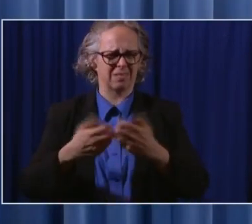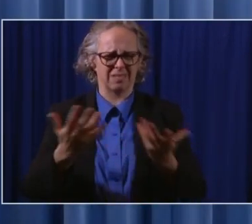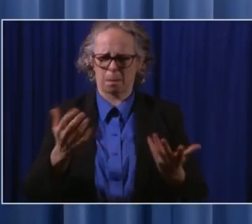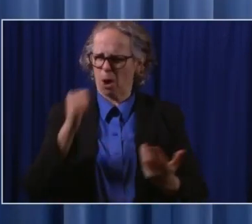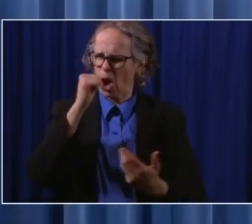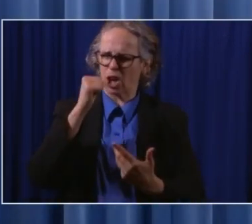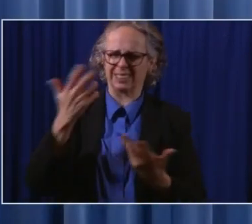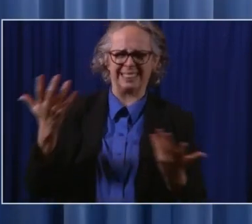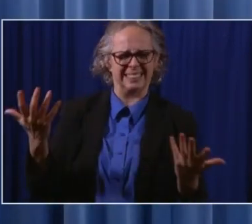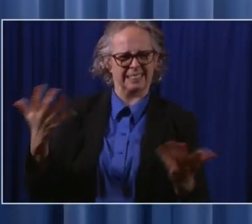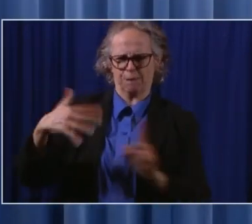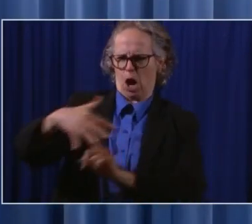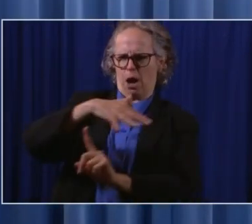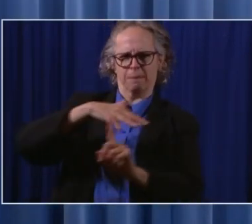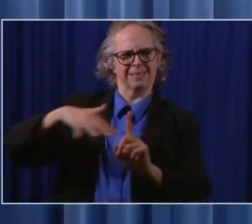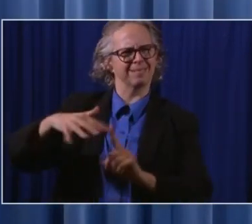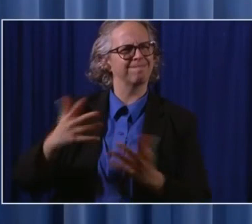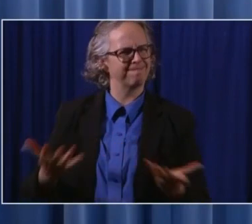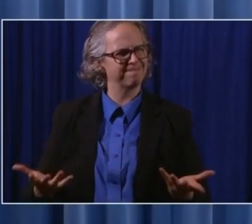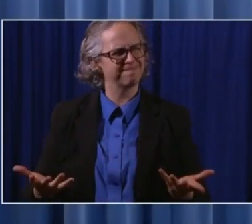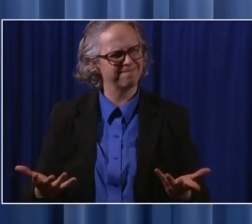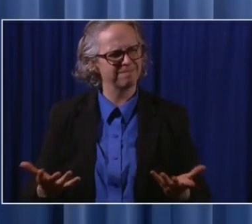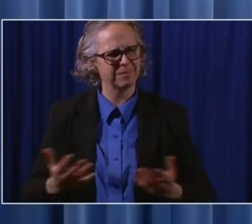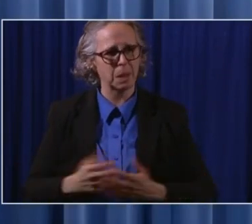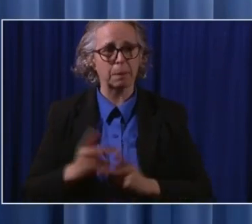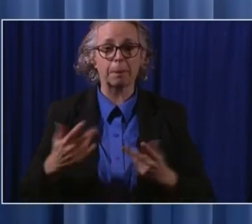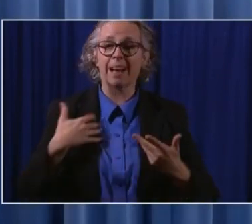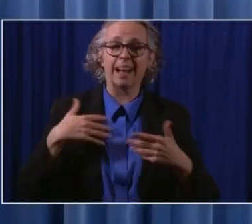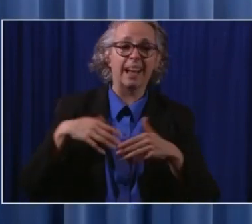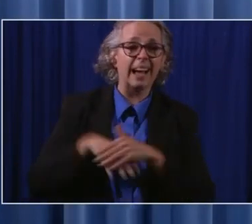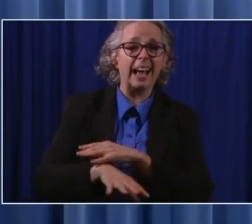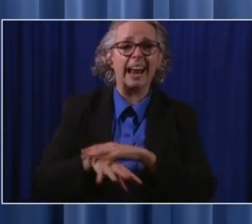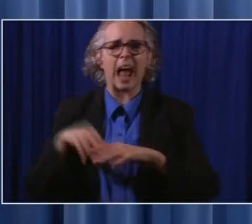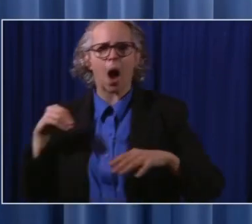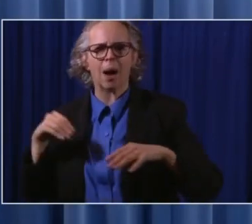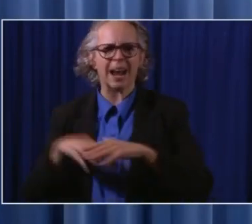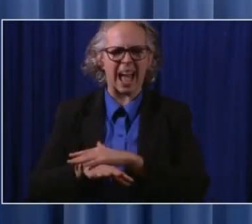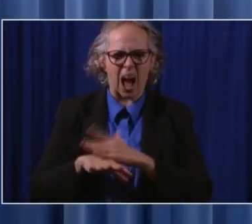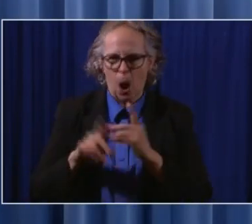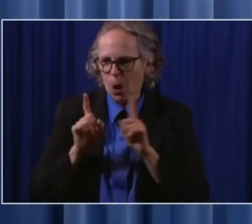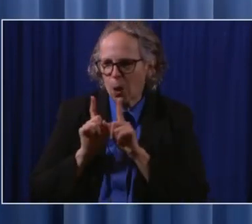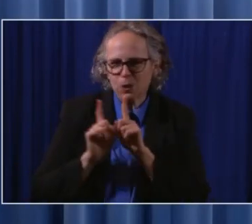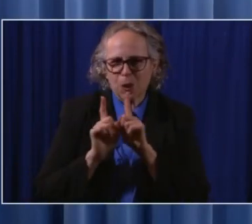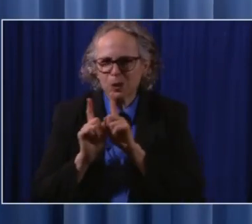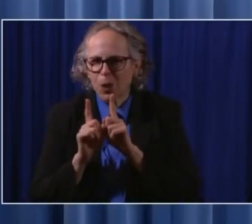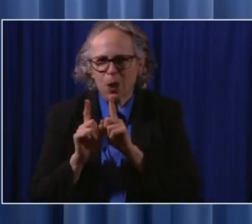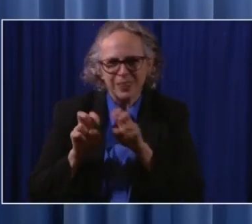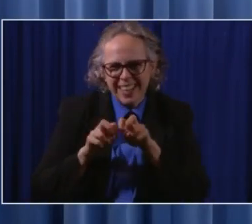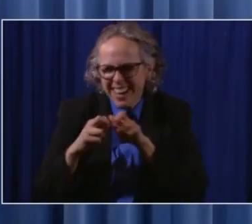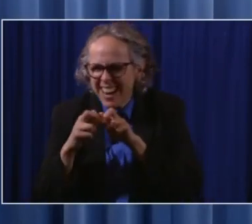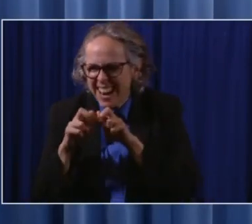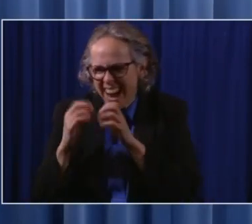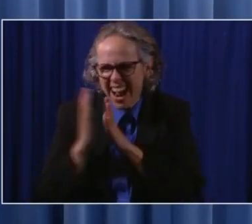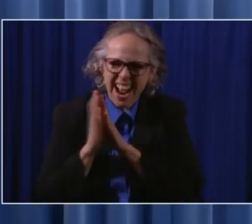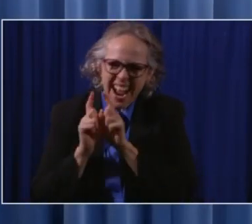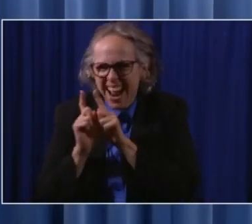to people going in and out in close contact with each other many times